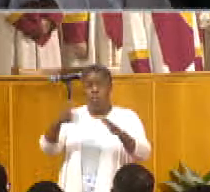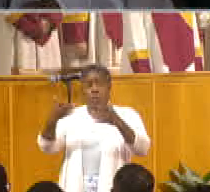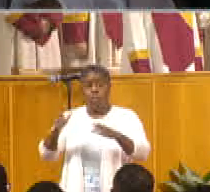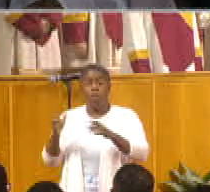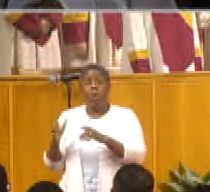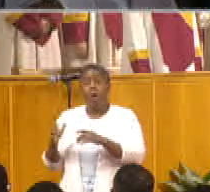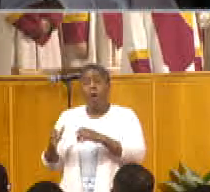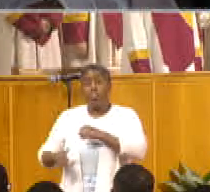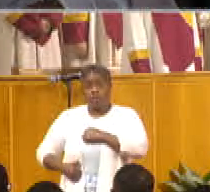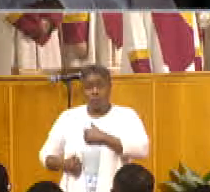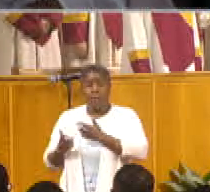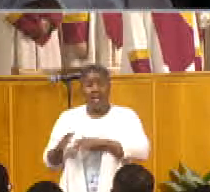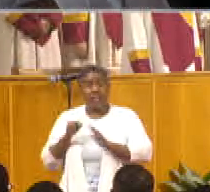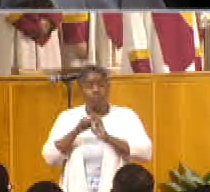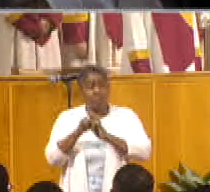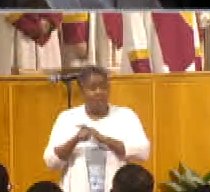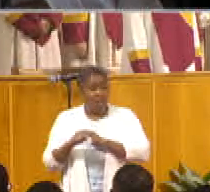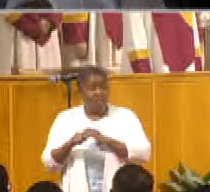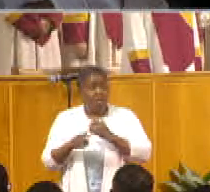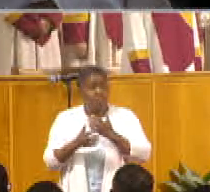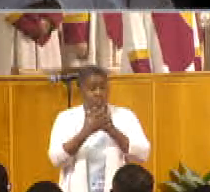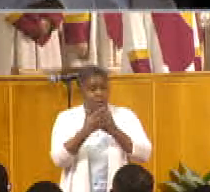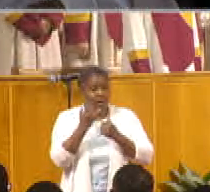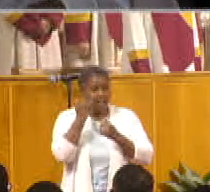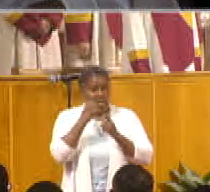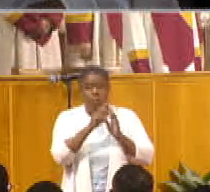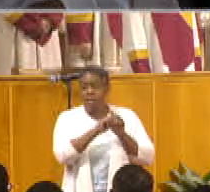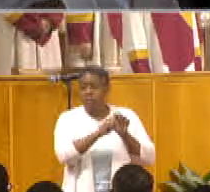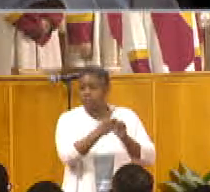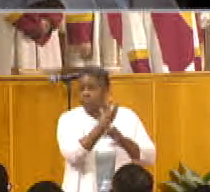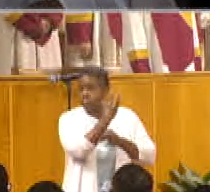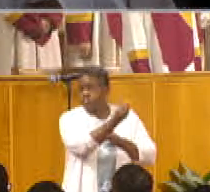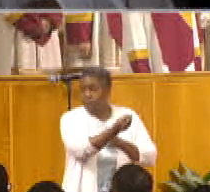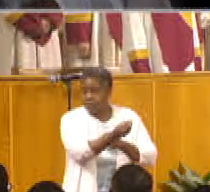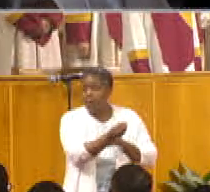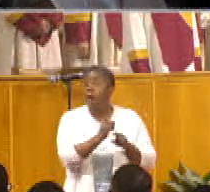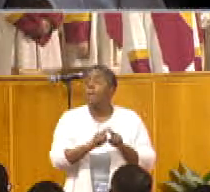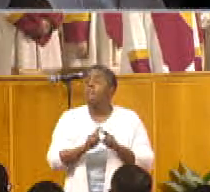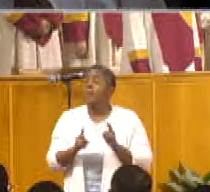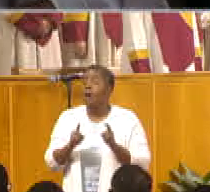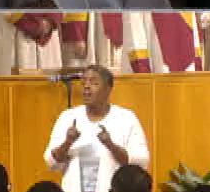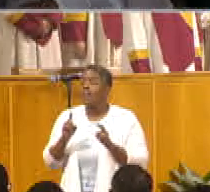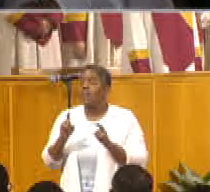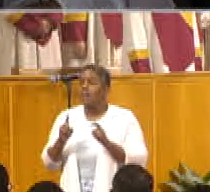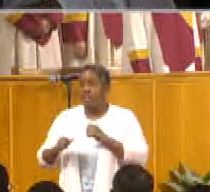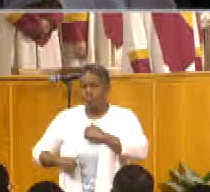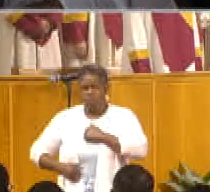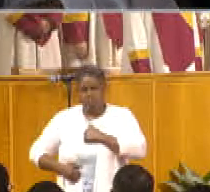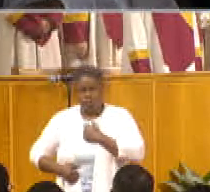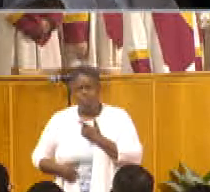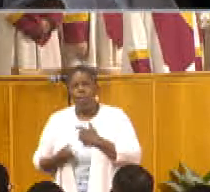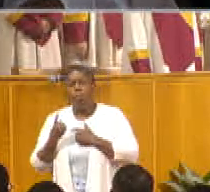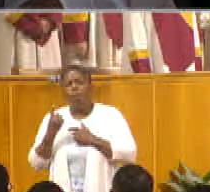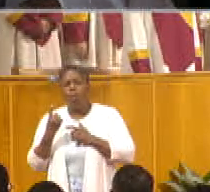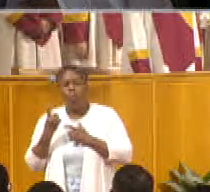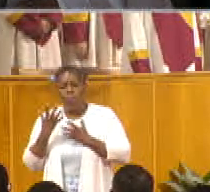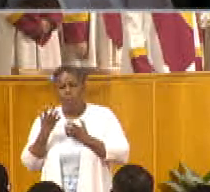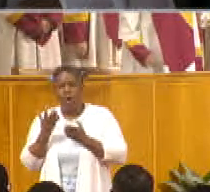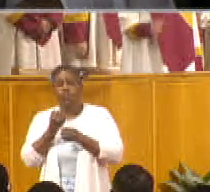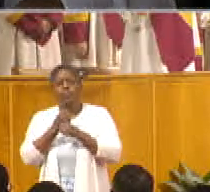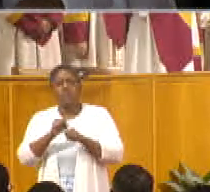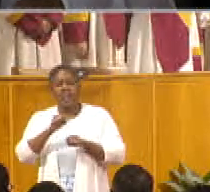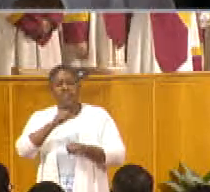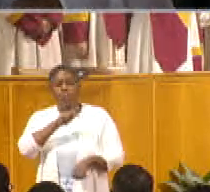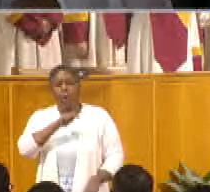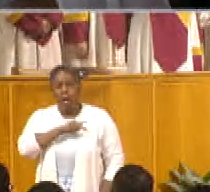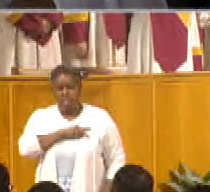the prisoners, lest any of them should swim away and escape. But the centurion, wanting to save